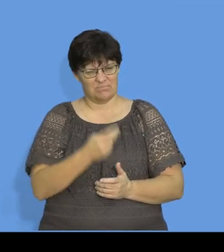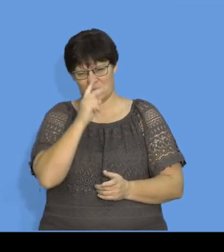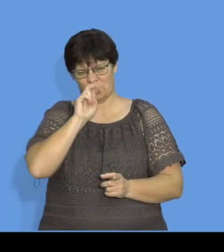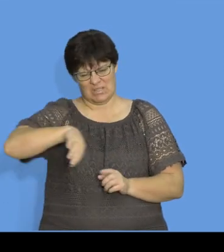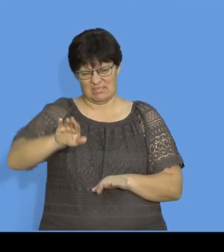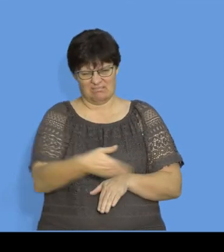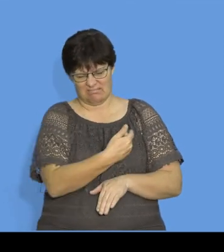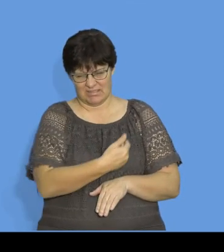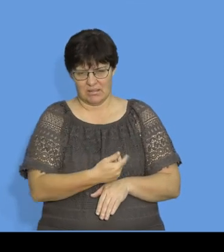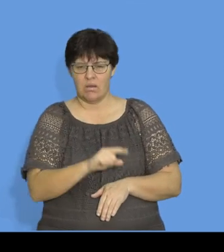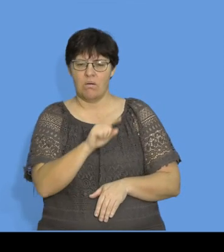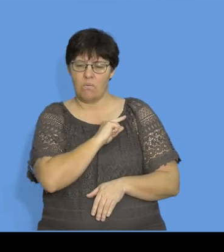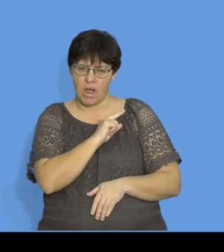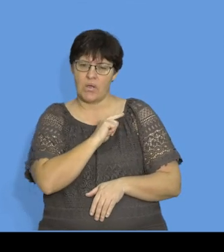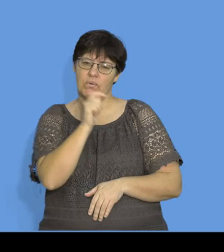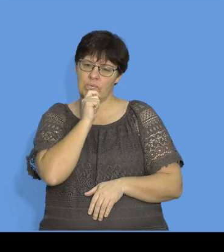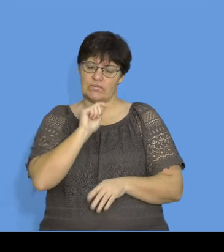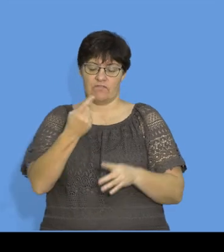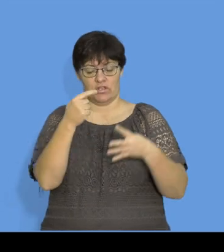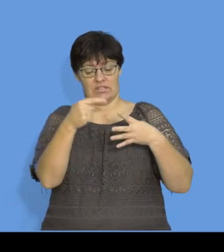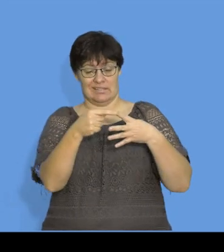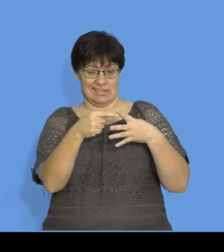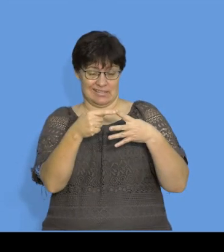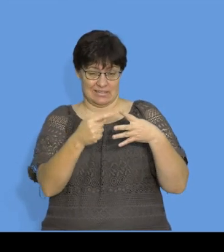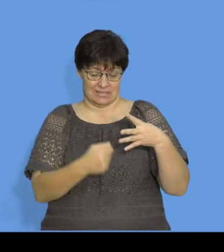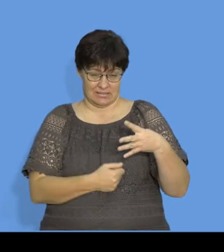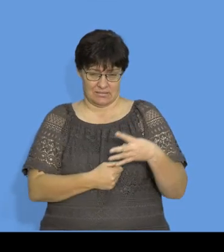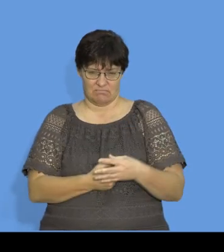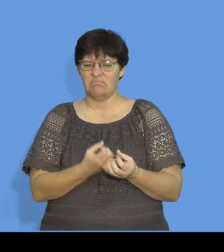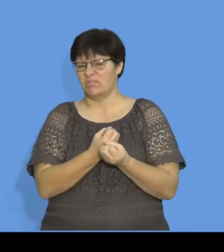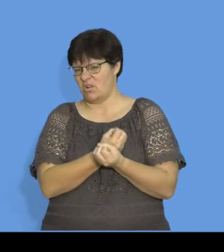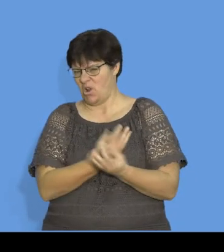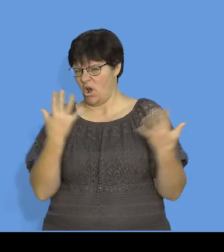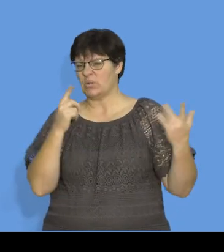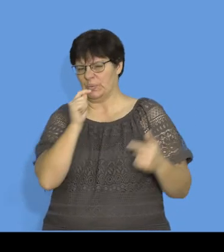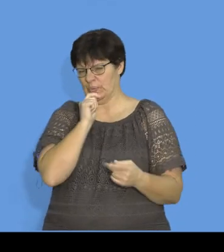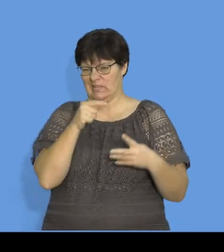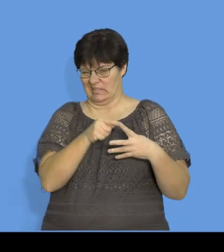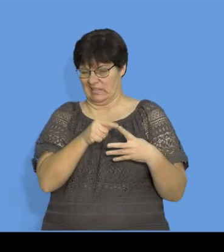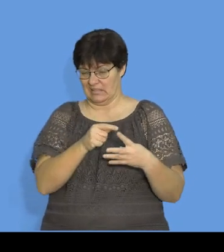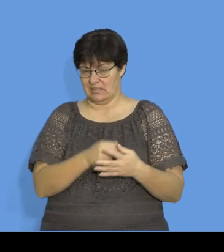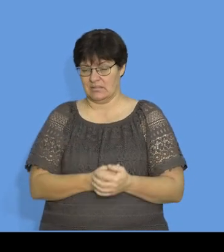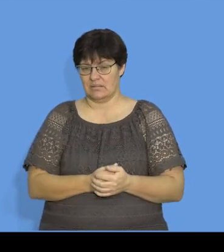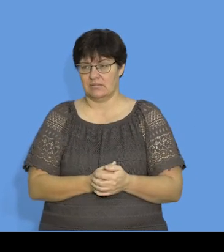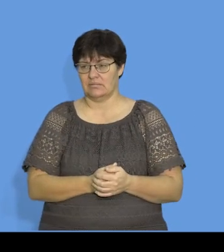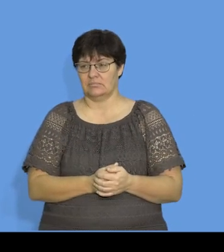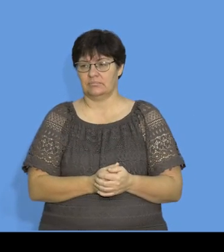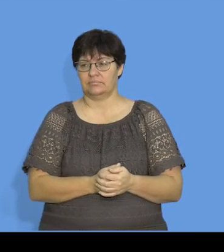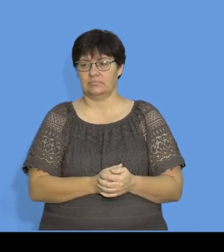but we don't actually need it because, again, we're going to use the first equation, which we've done lots today.